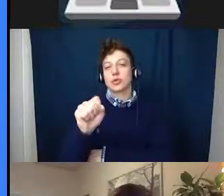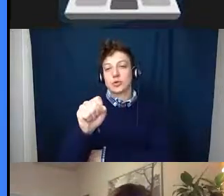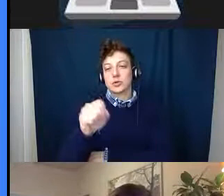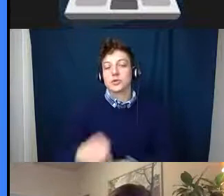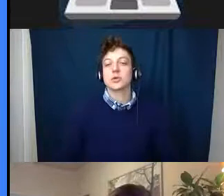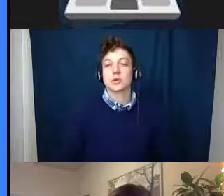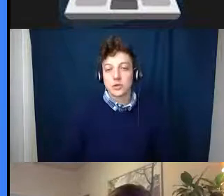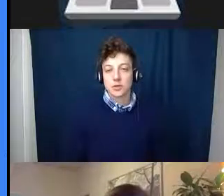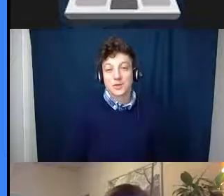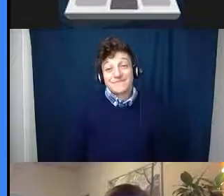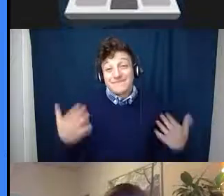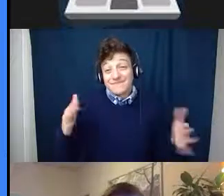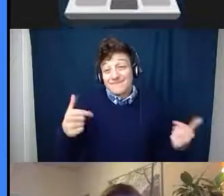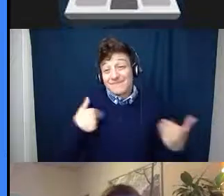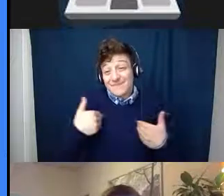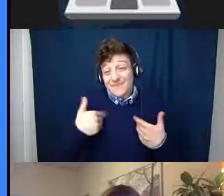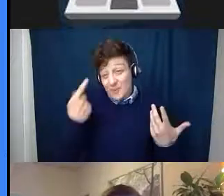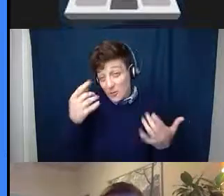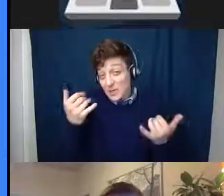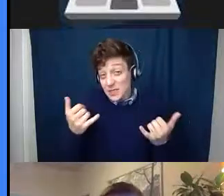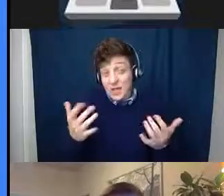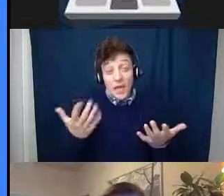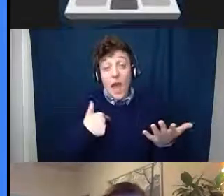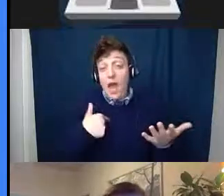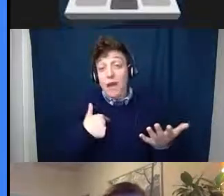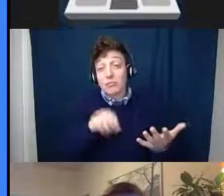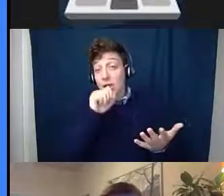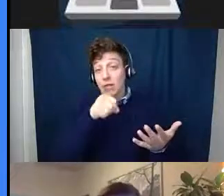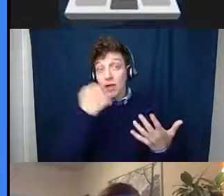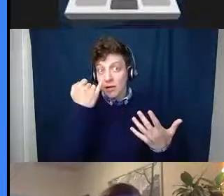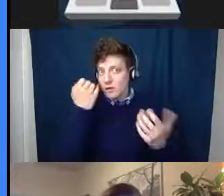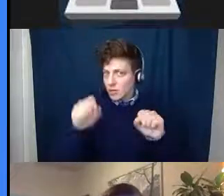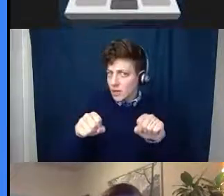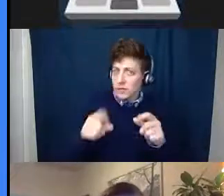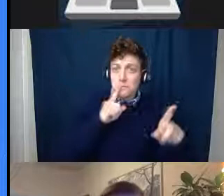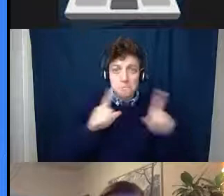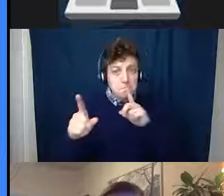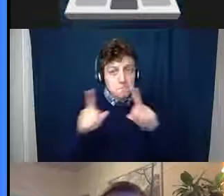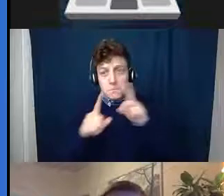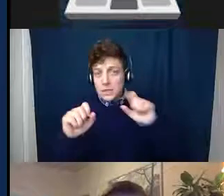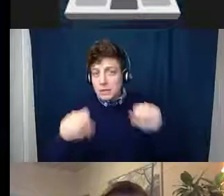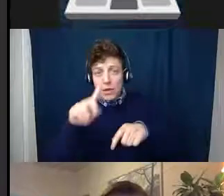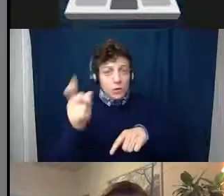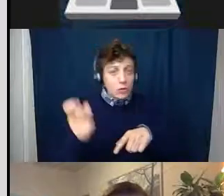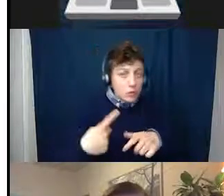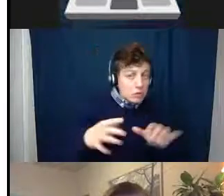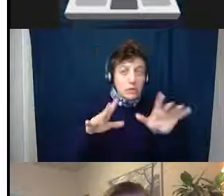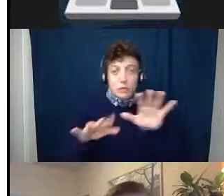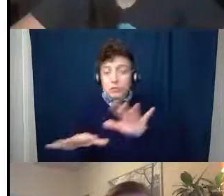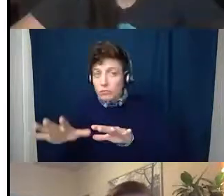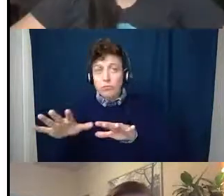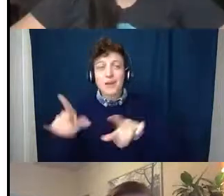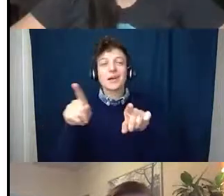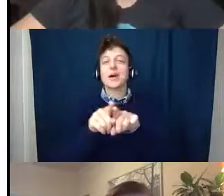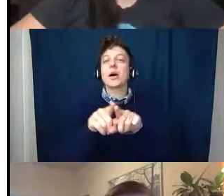And so that's all that I have for today, but I'd love if it's feasible to have a discussion if people have questions. And also you